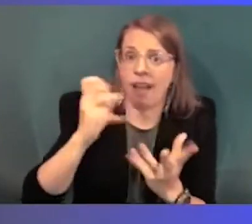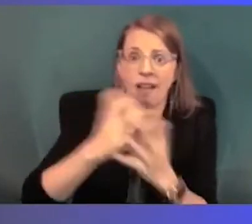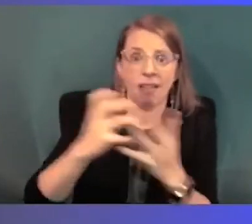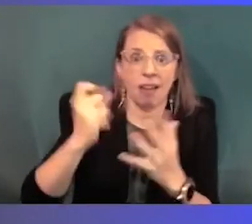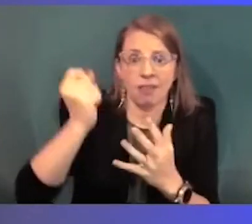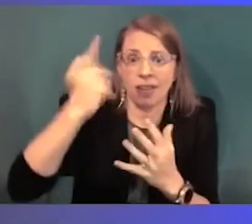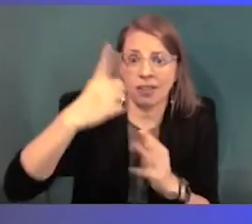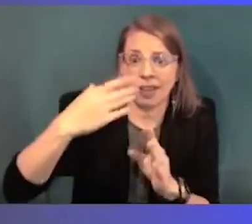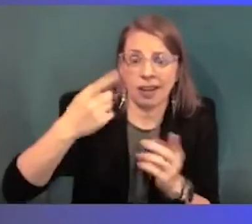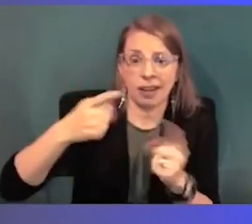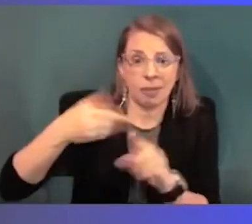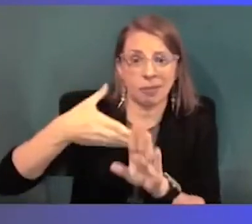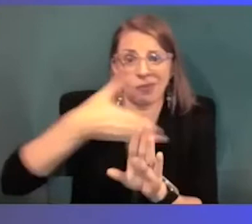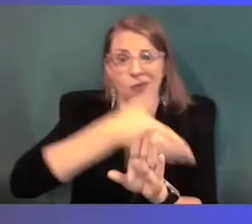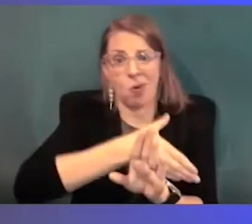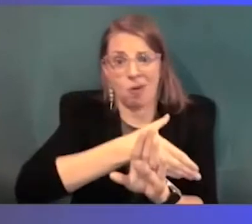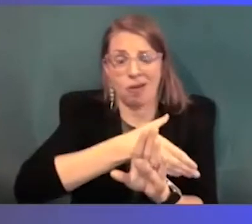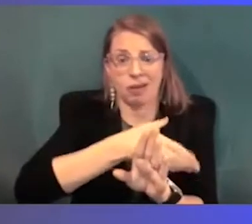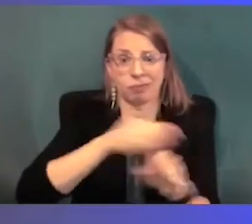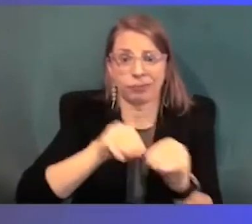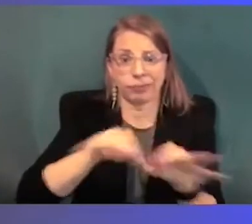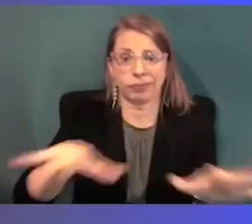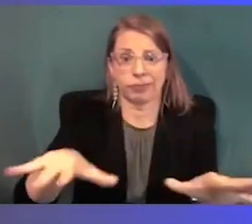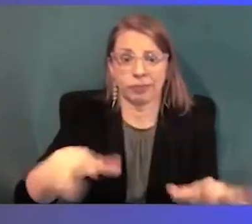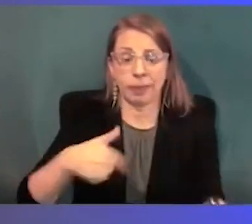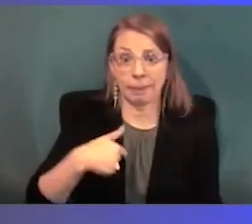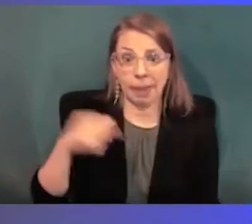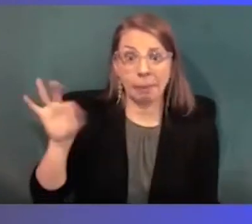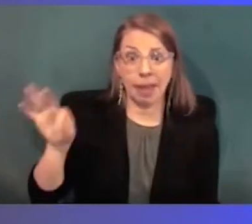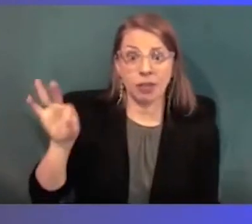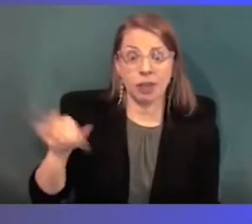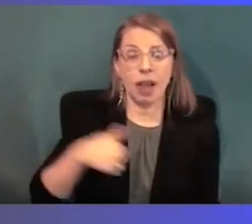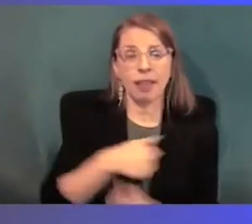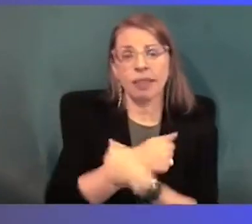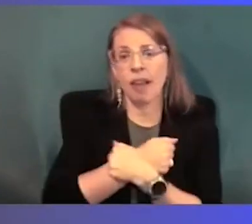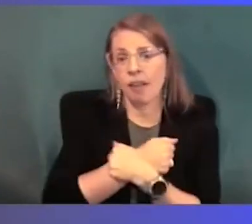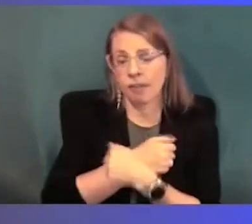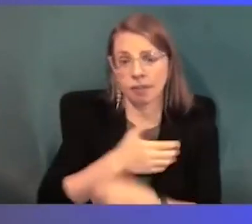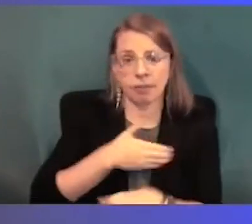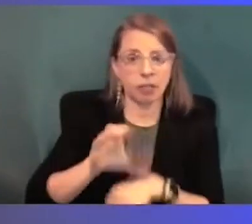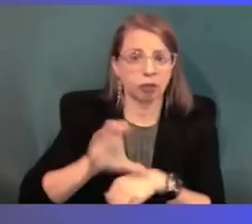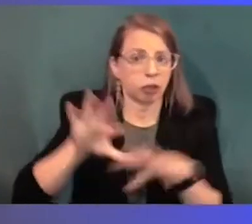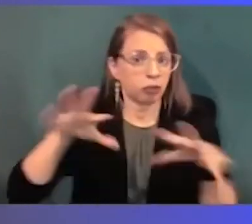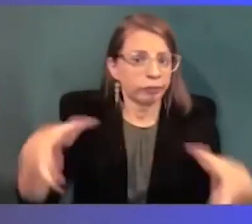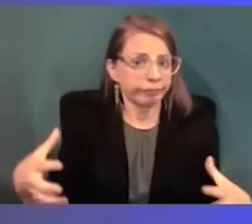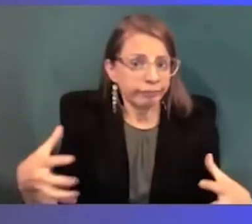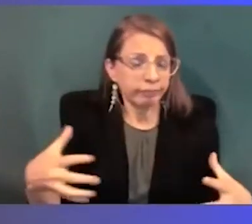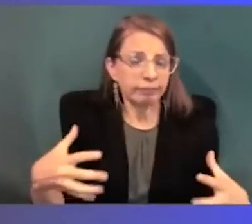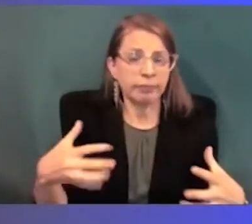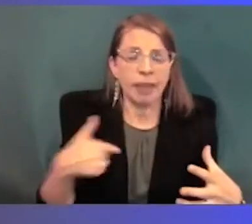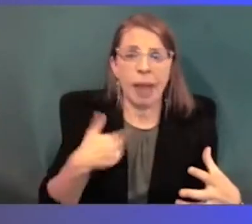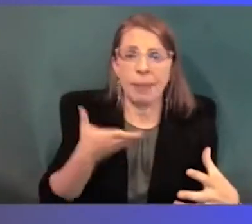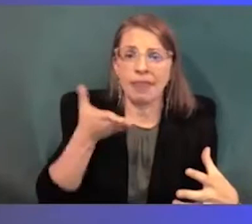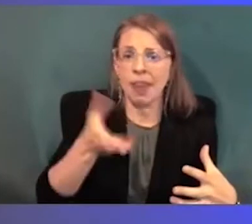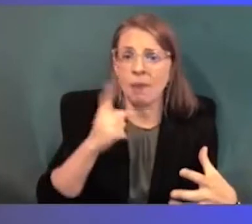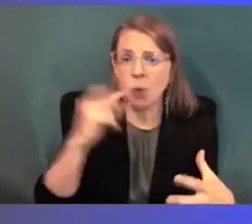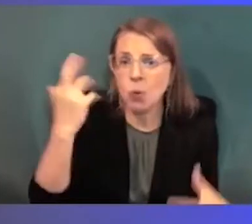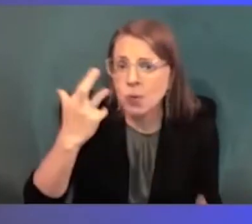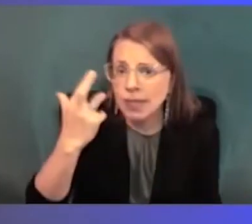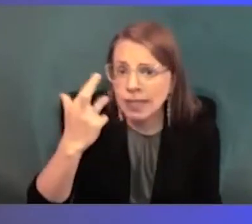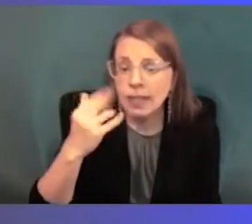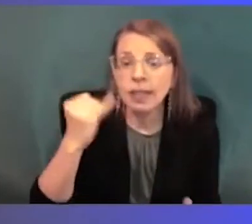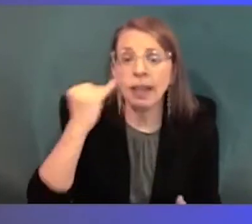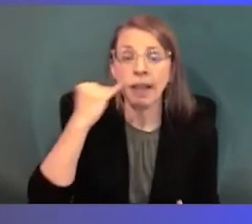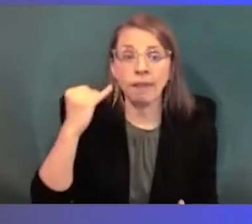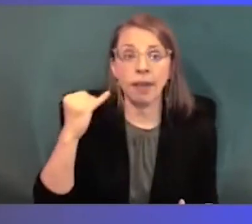as a pastor, I mean, I love my congregation. I'm there for a reason. And if the pastors don't